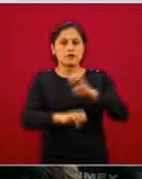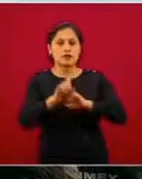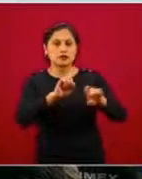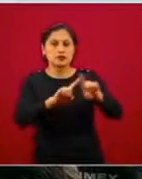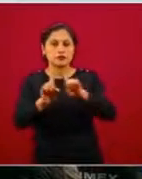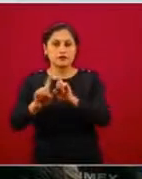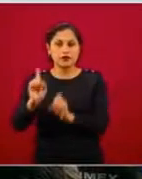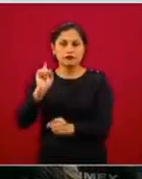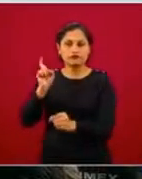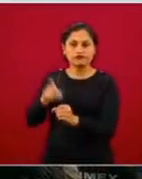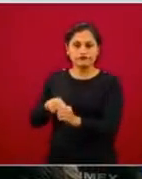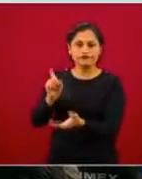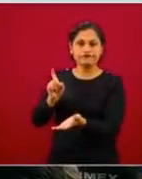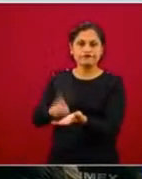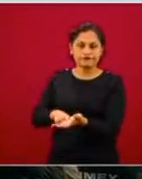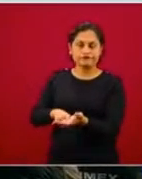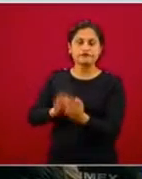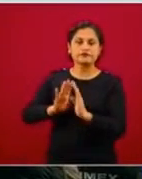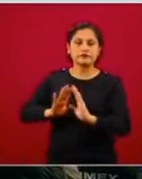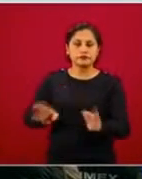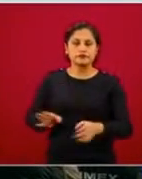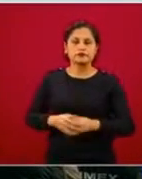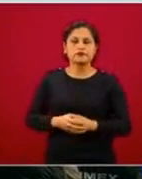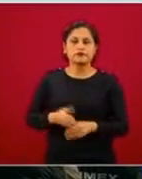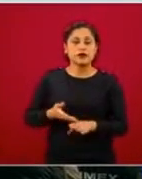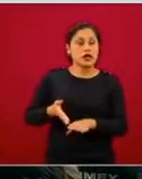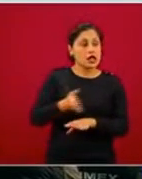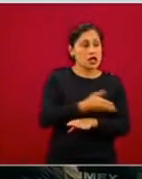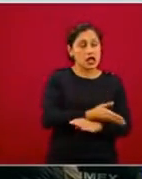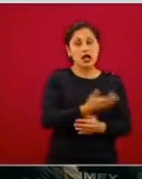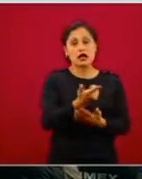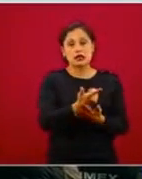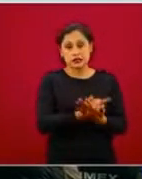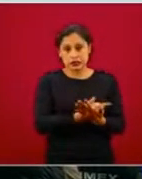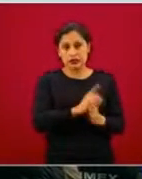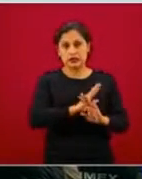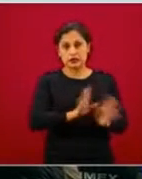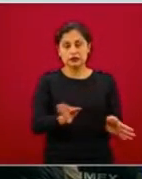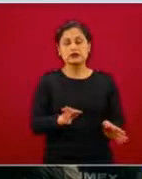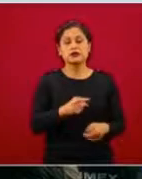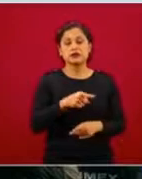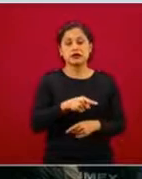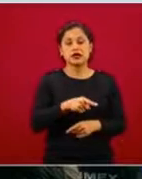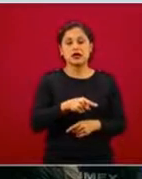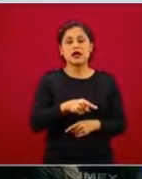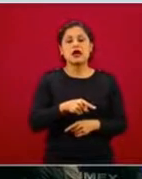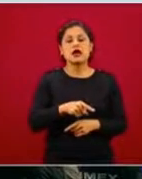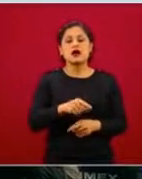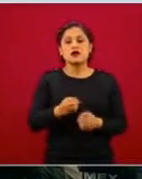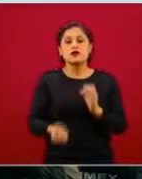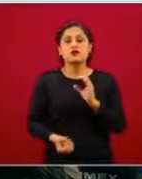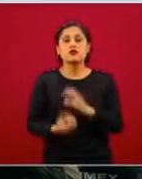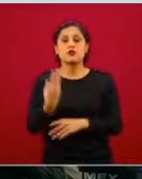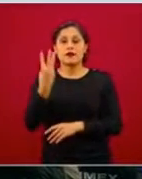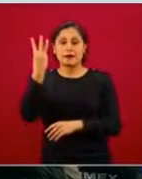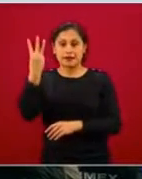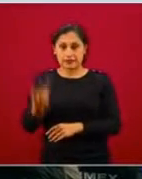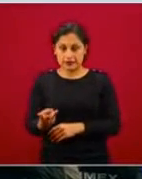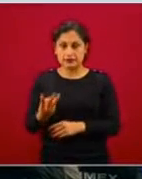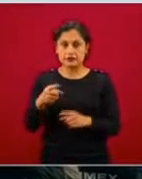2,999 companies that are registered, and that happened previously.